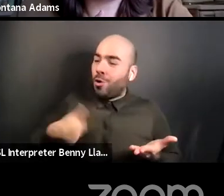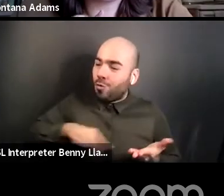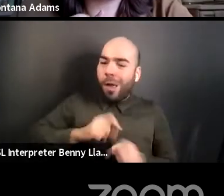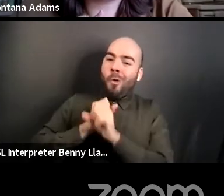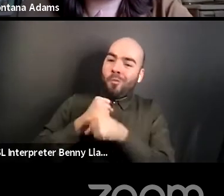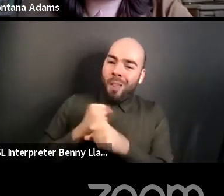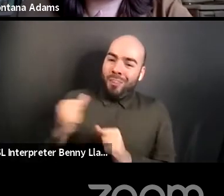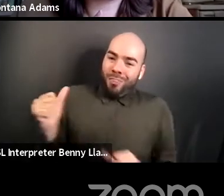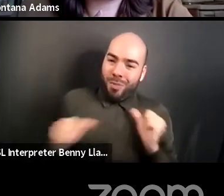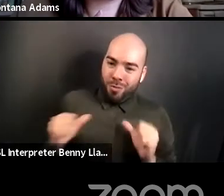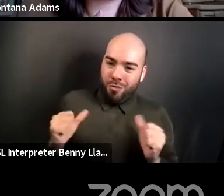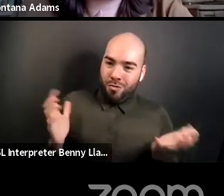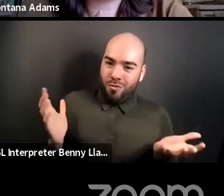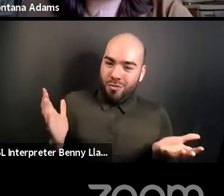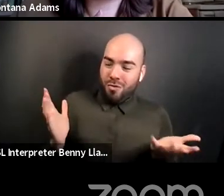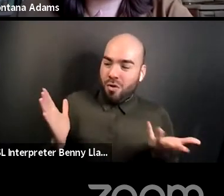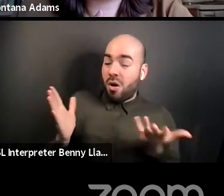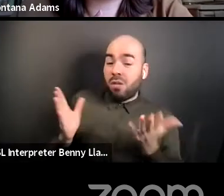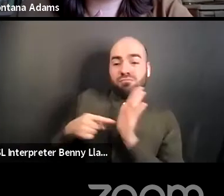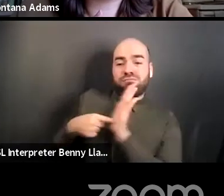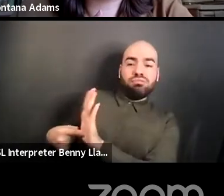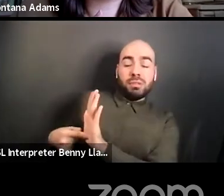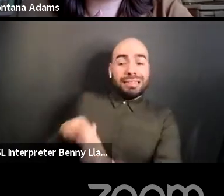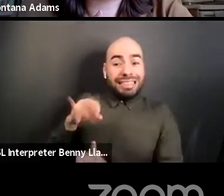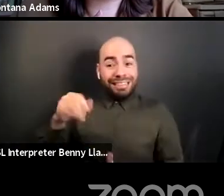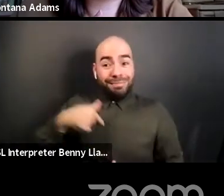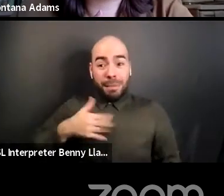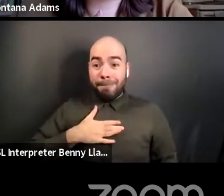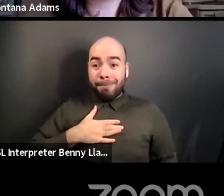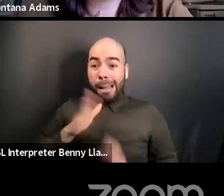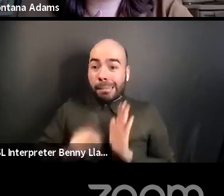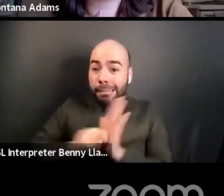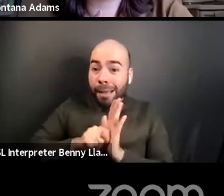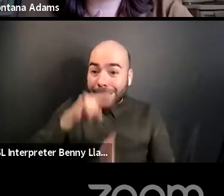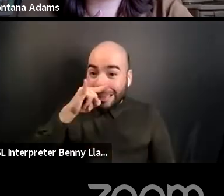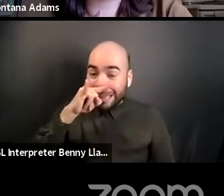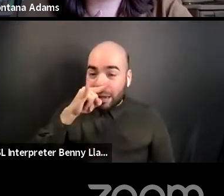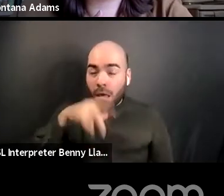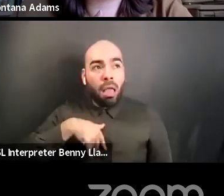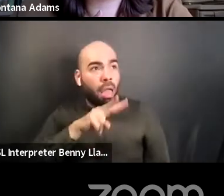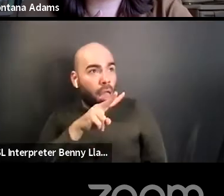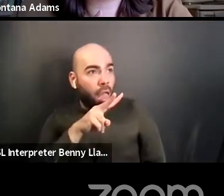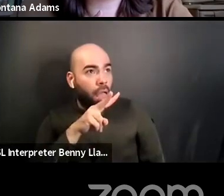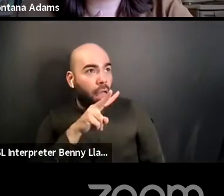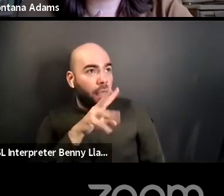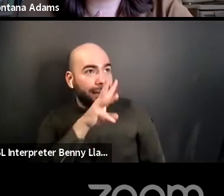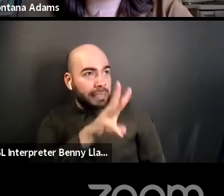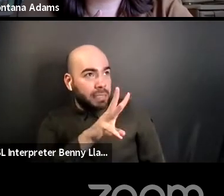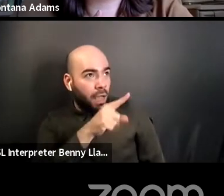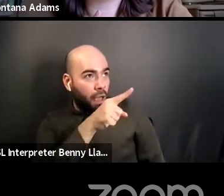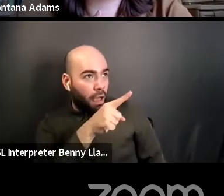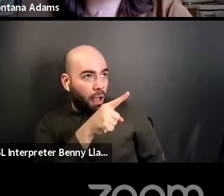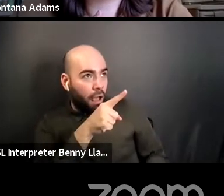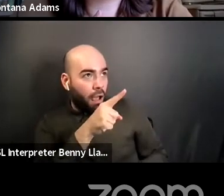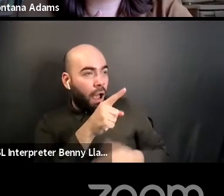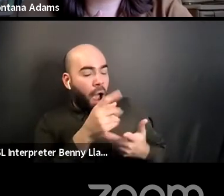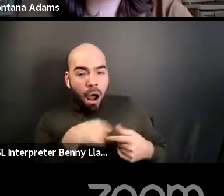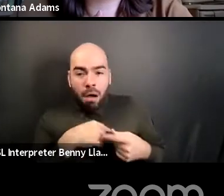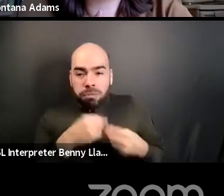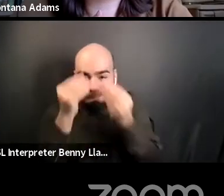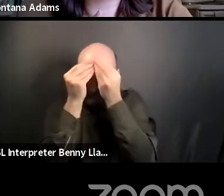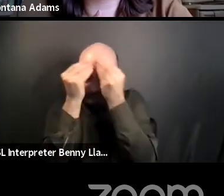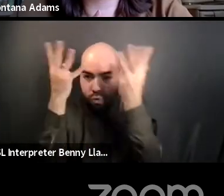because that would have been completely life-changing for me. If I had seen it at like 6, it would have blown my